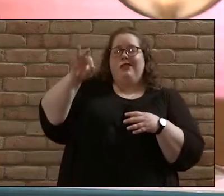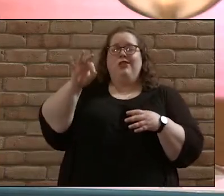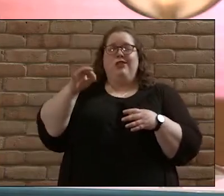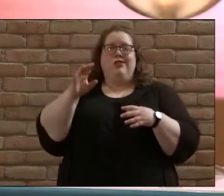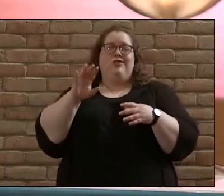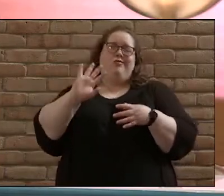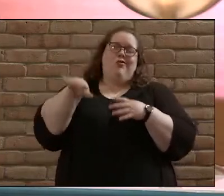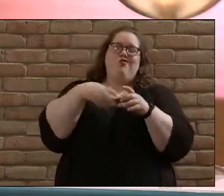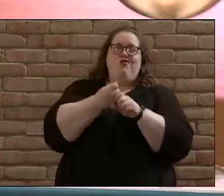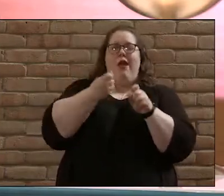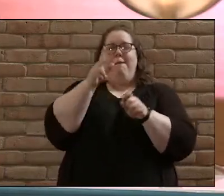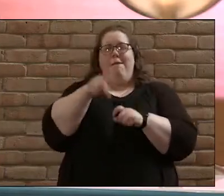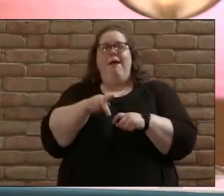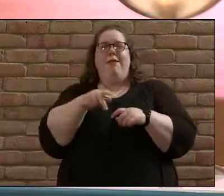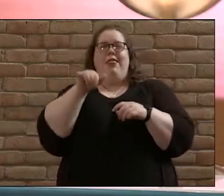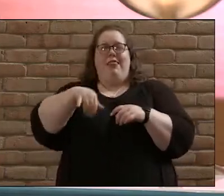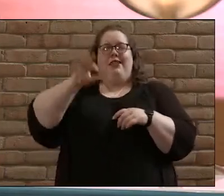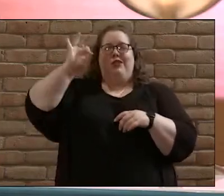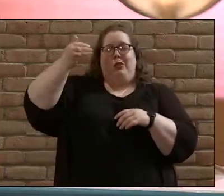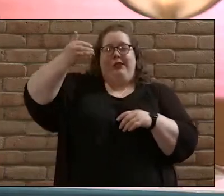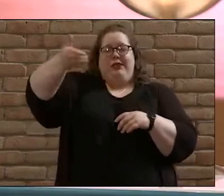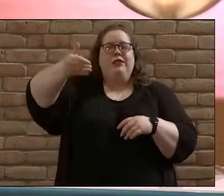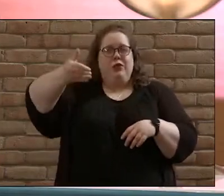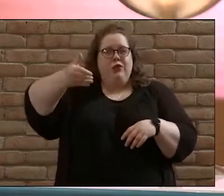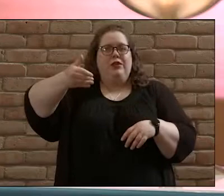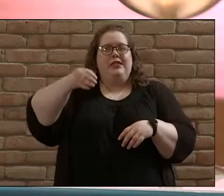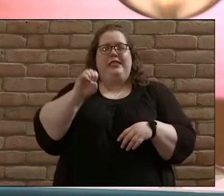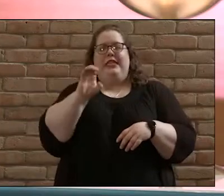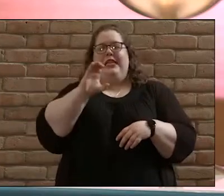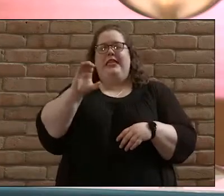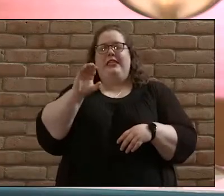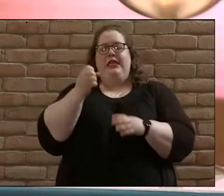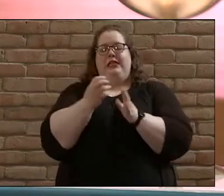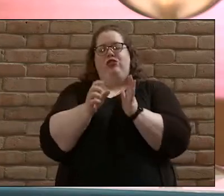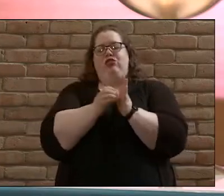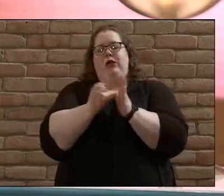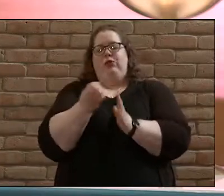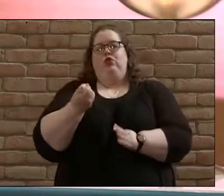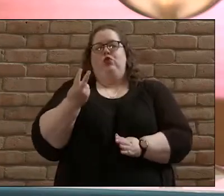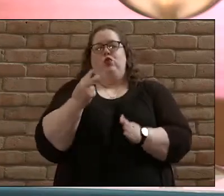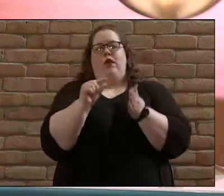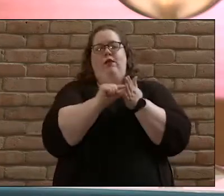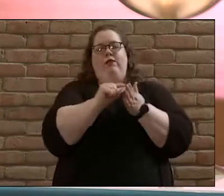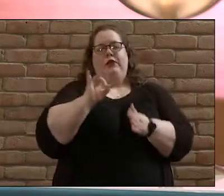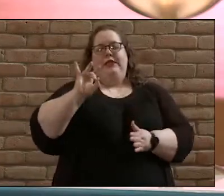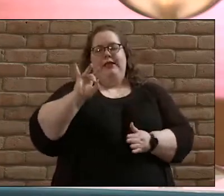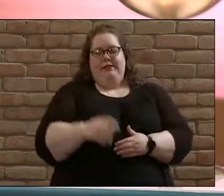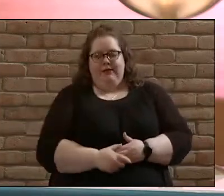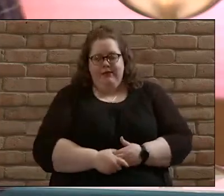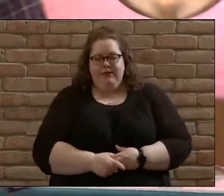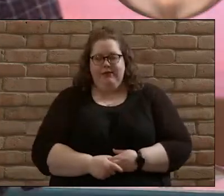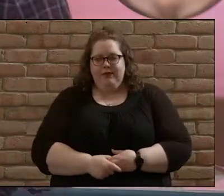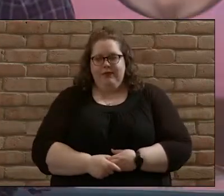our Grass is Greener series on Ecclesiastes 12, starting with the 8th